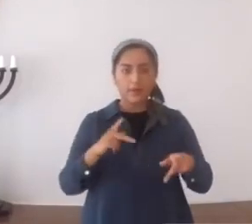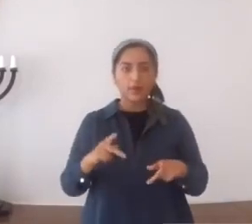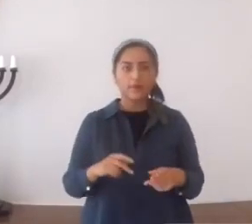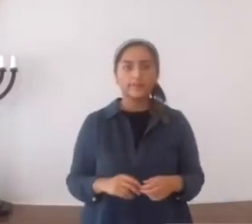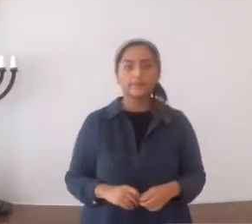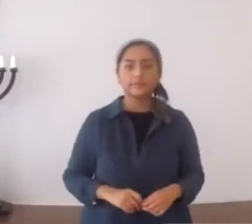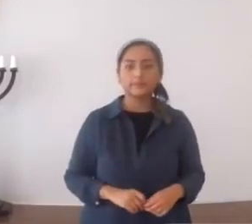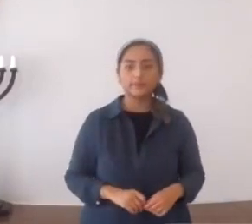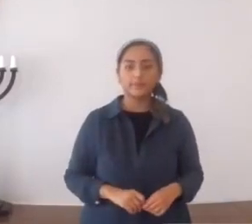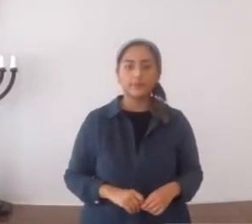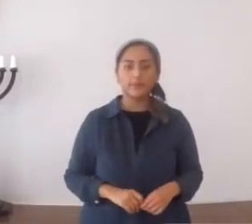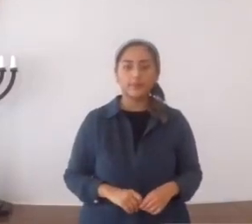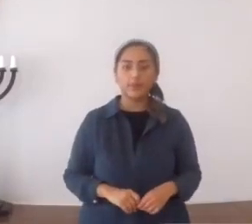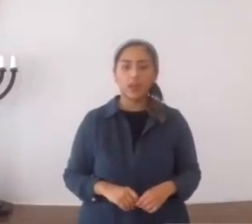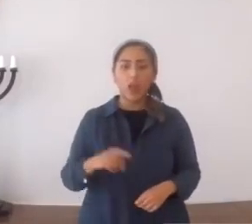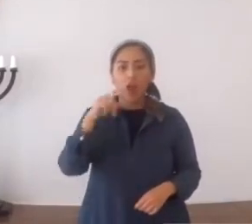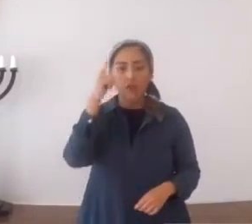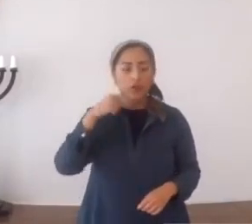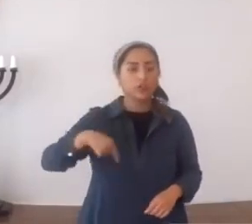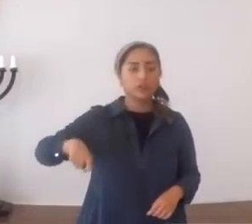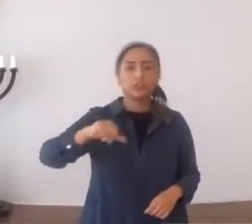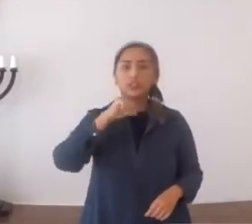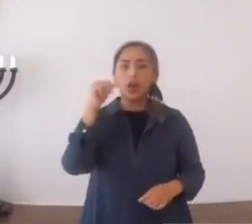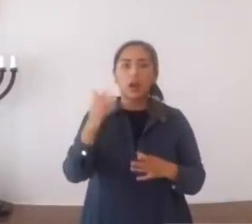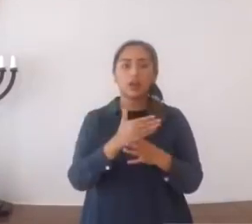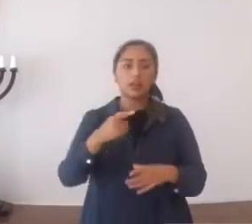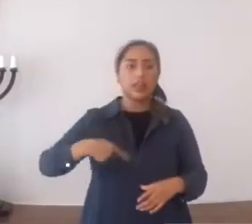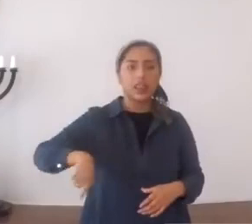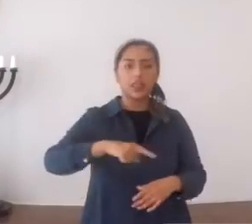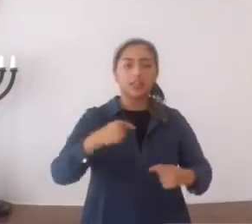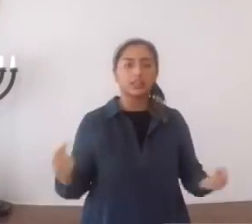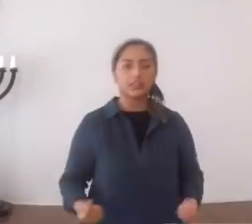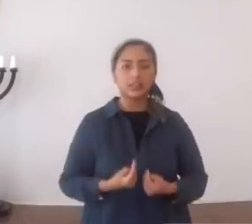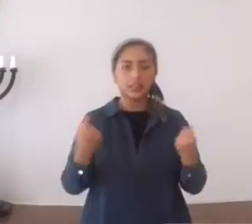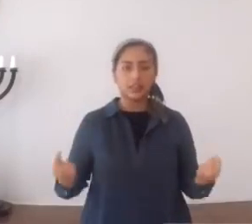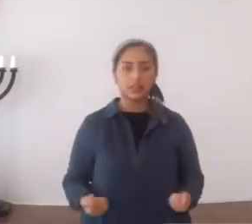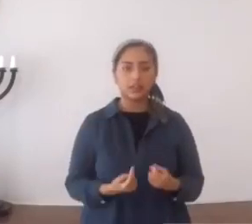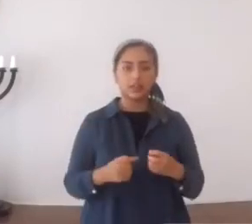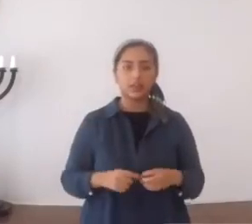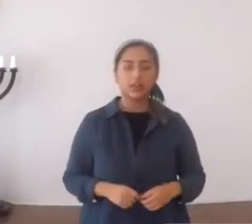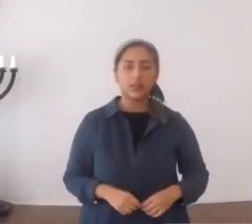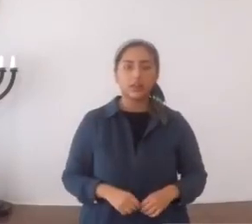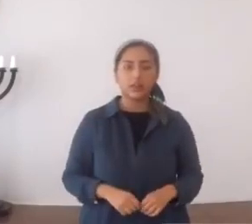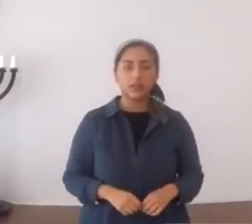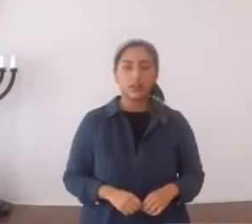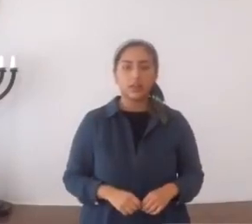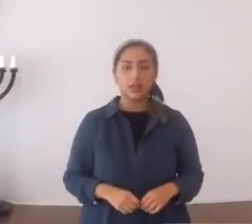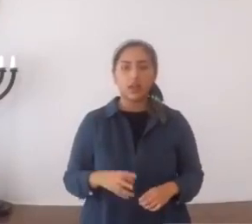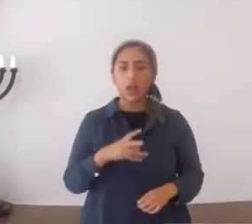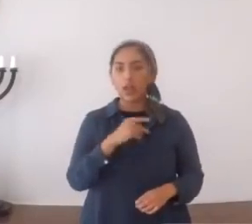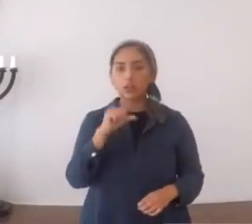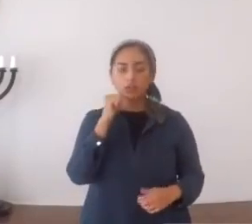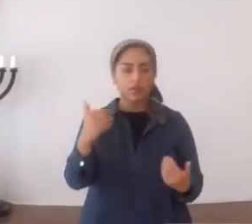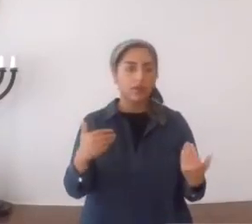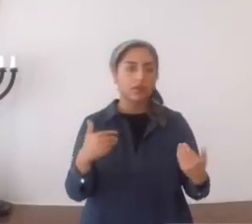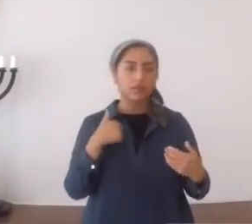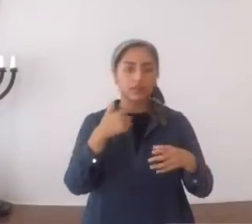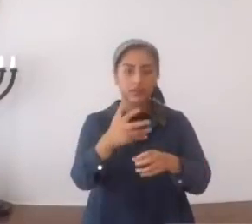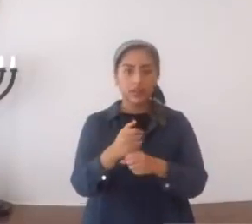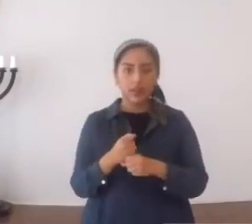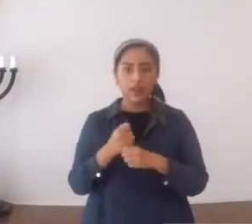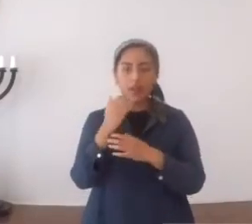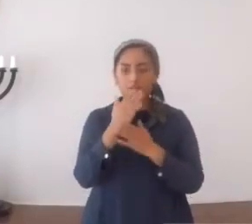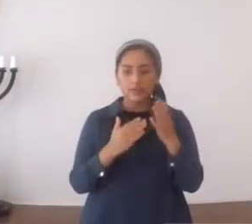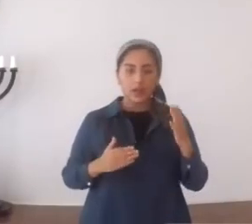Come out of her, my people, para que no seáis partícipes de sus pecados that you may be not y part of recibir her parte de sus sins, plagas. and that